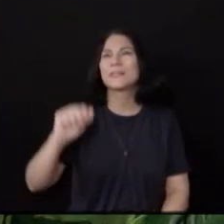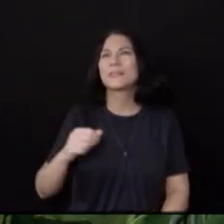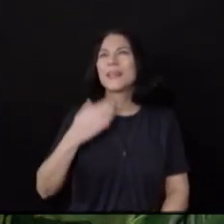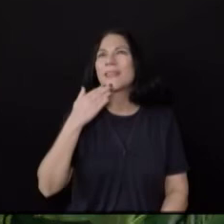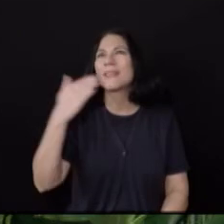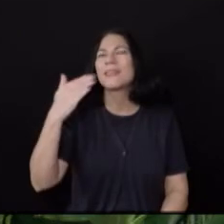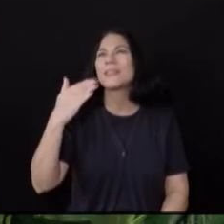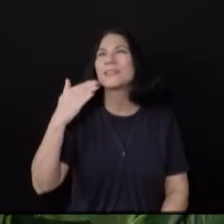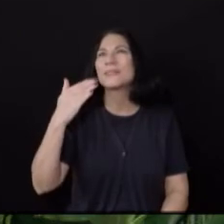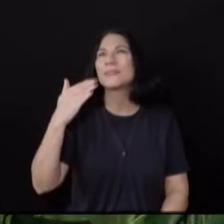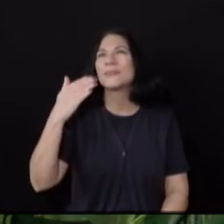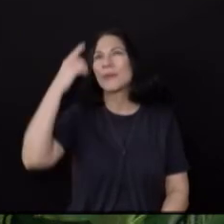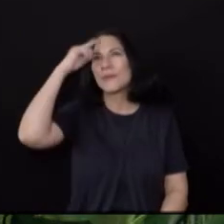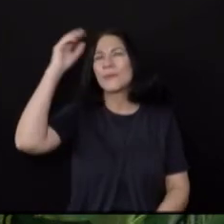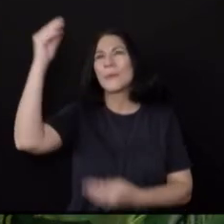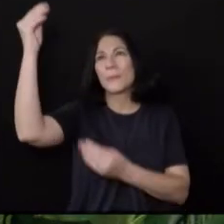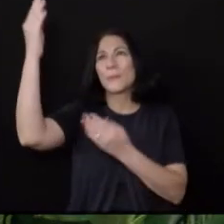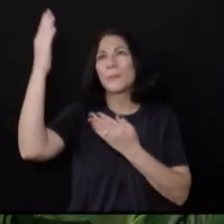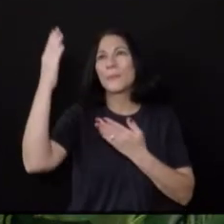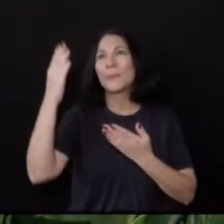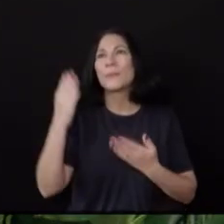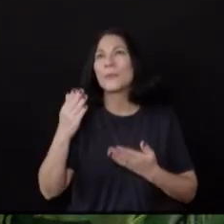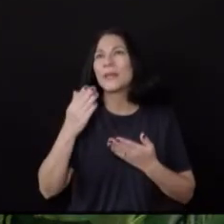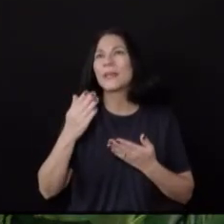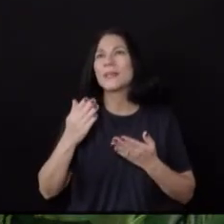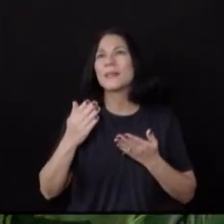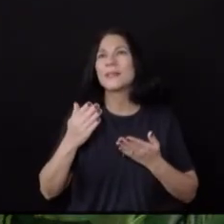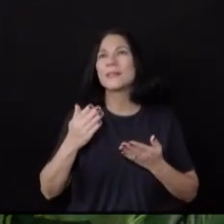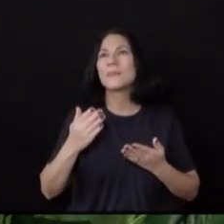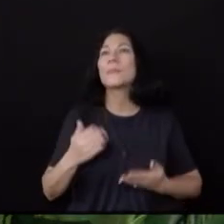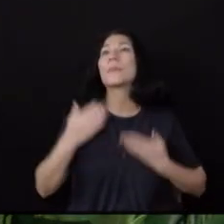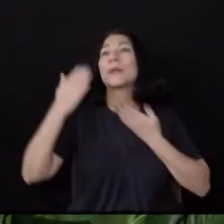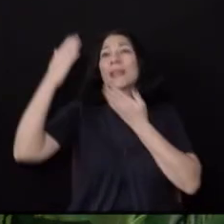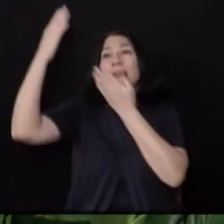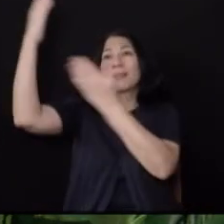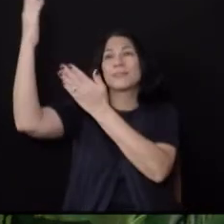Thank you for bringing us back to you